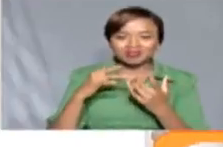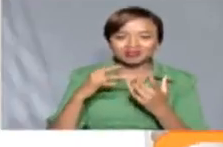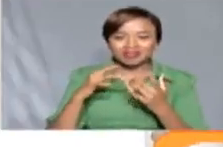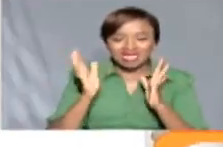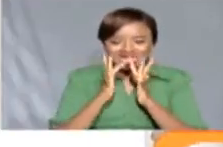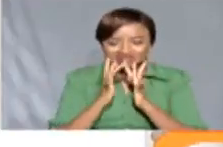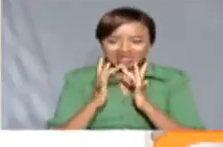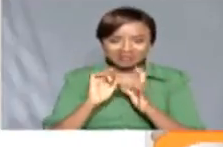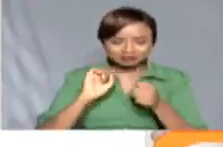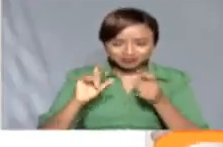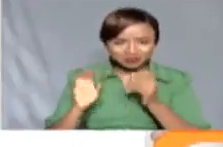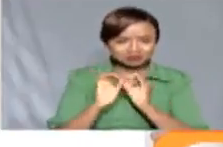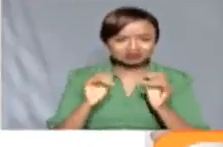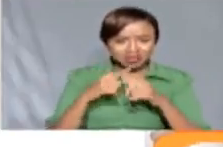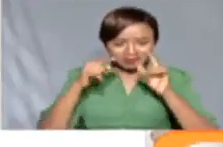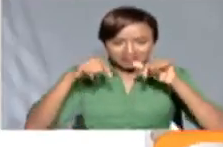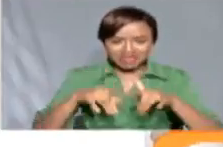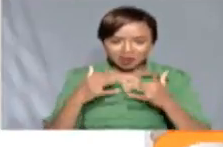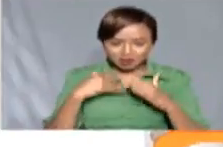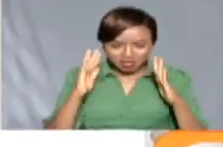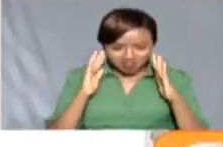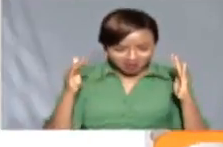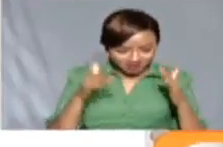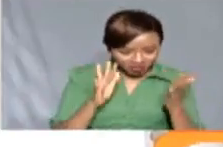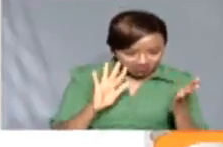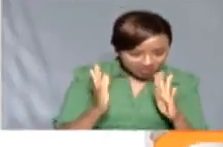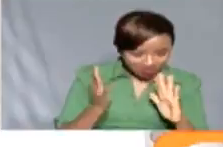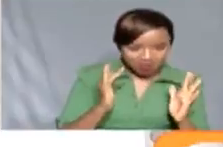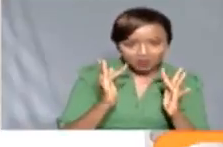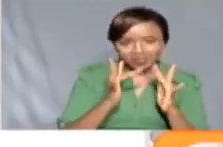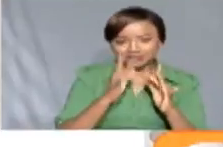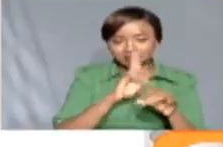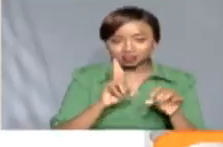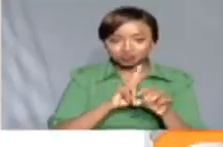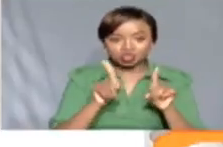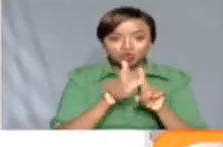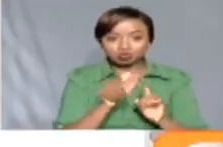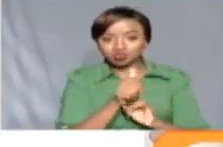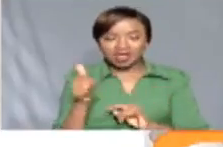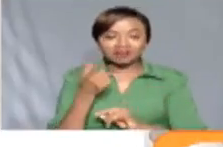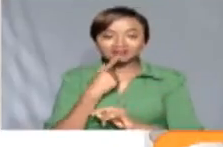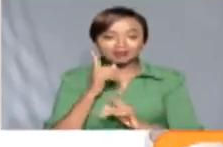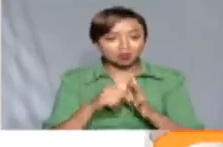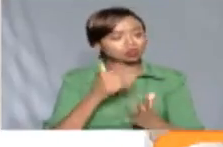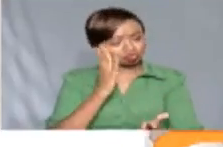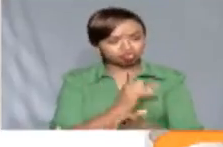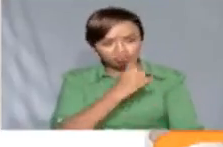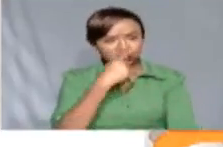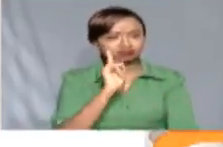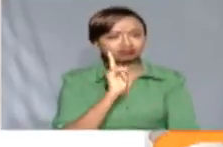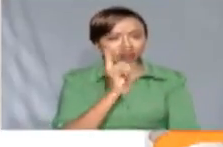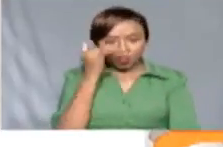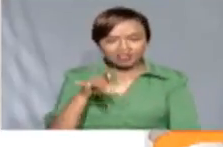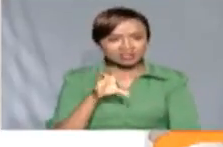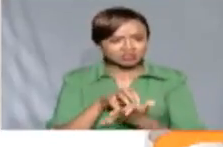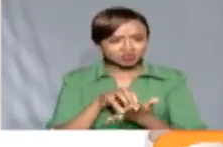on social media, and I'm now intentional how I use social media." And Job Mokaya seems to agree. He says the situation is bringing in